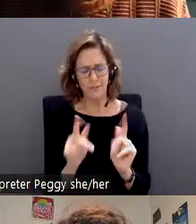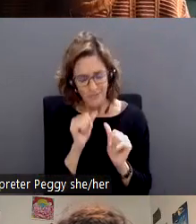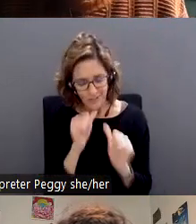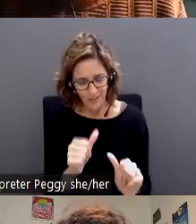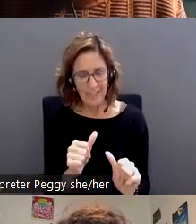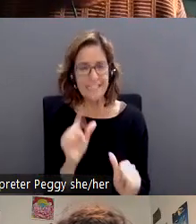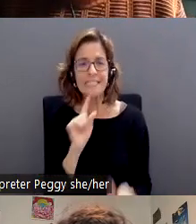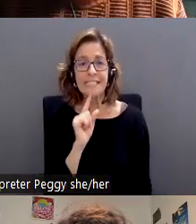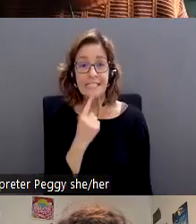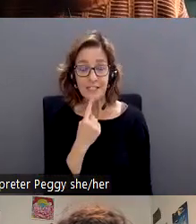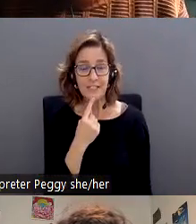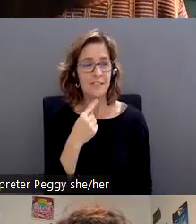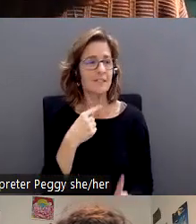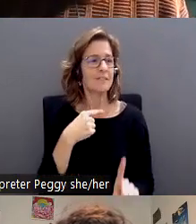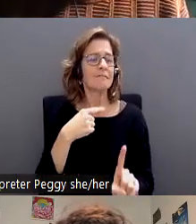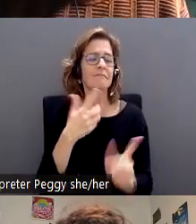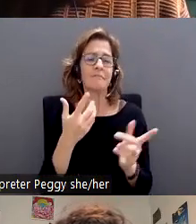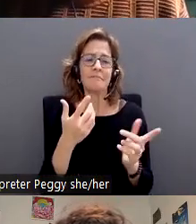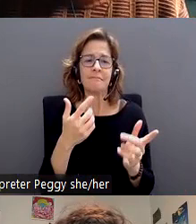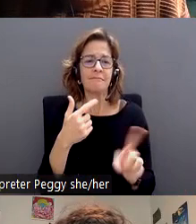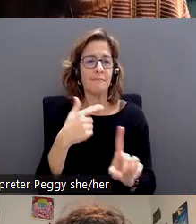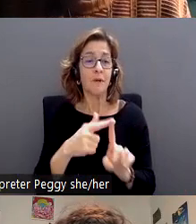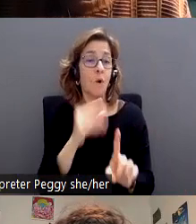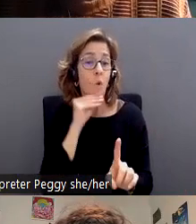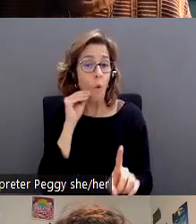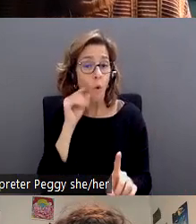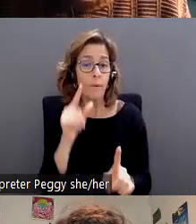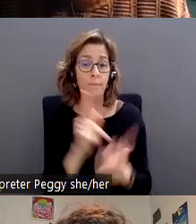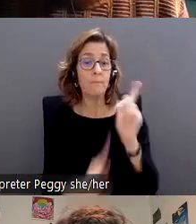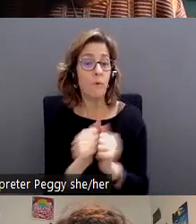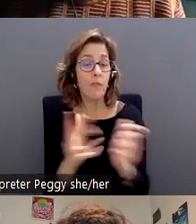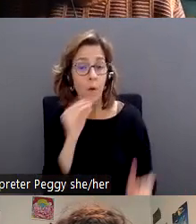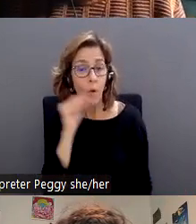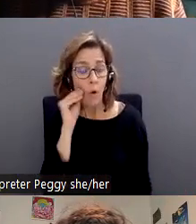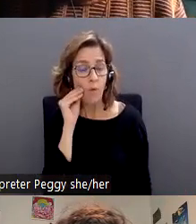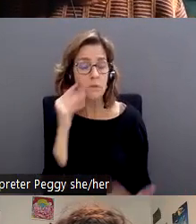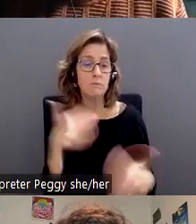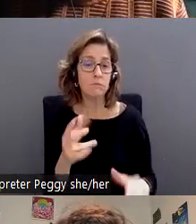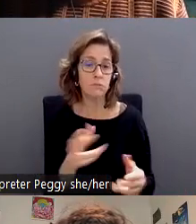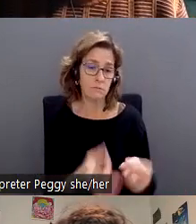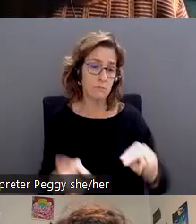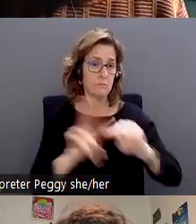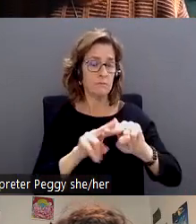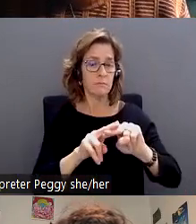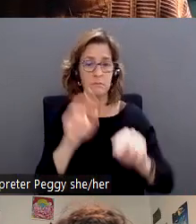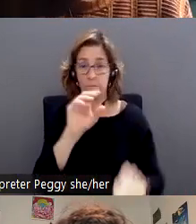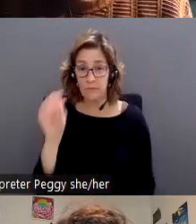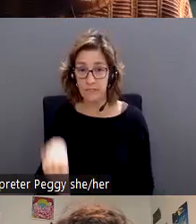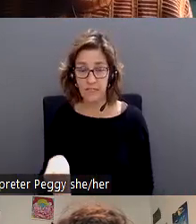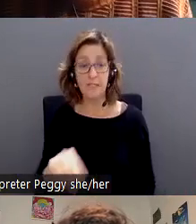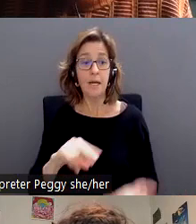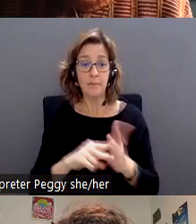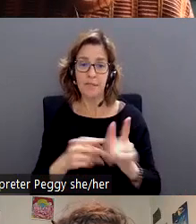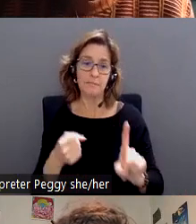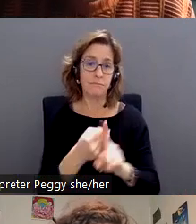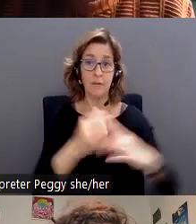on the shelter system, on our shelter programs. And so that's having an effect in